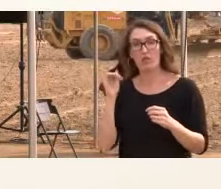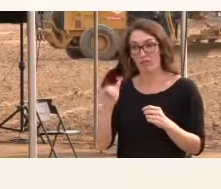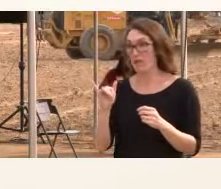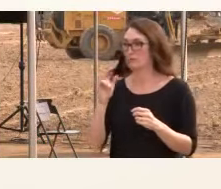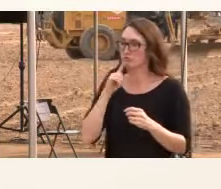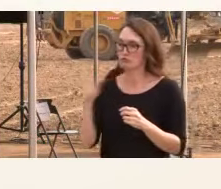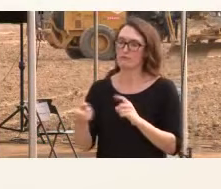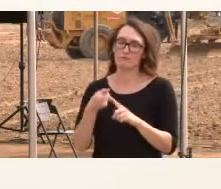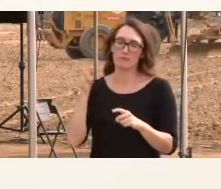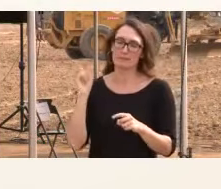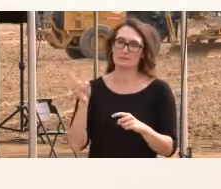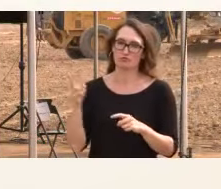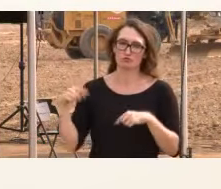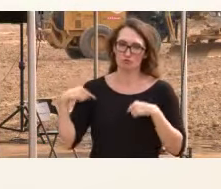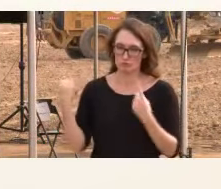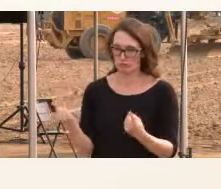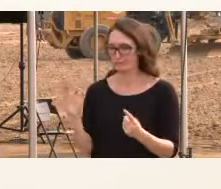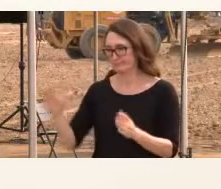history.